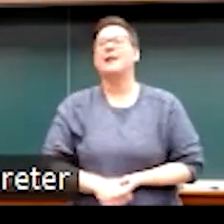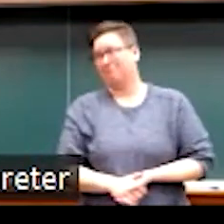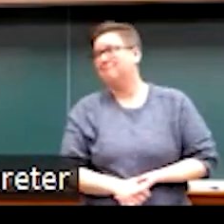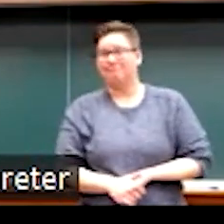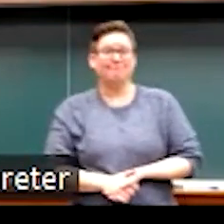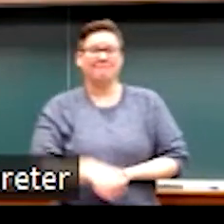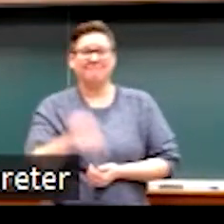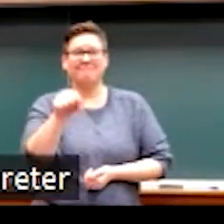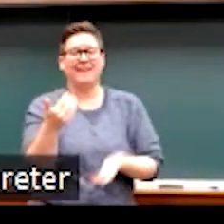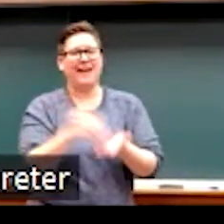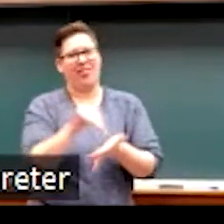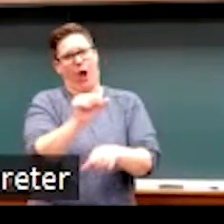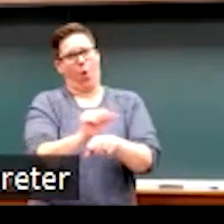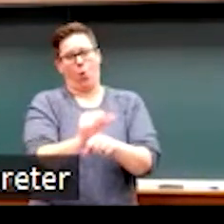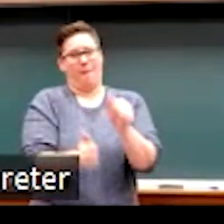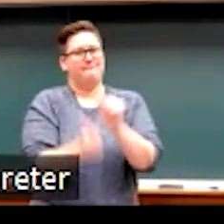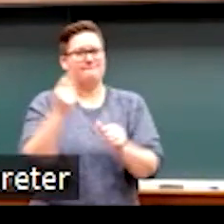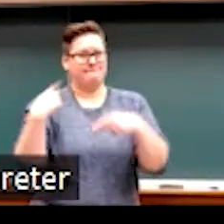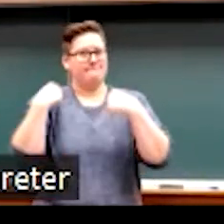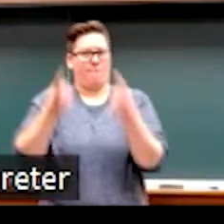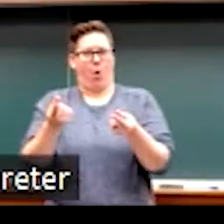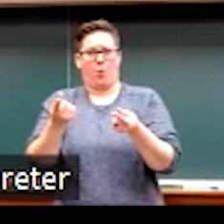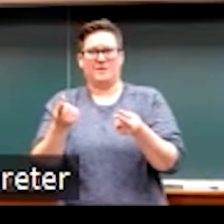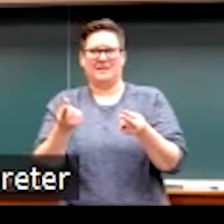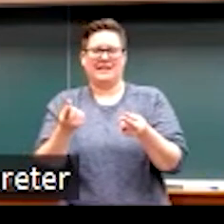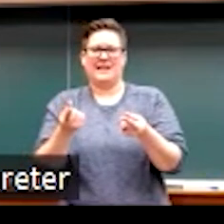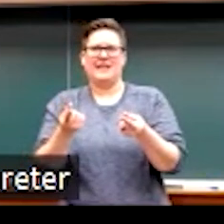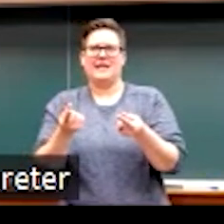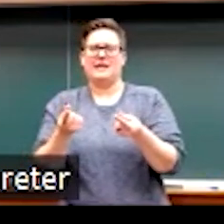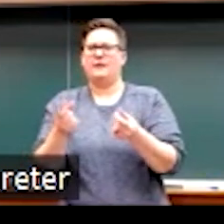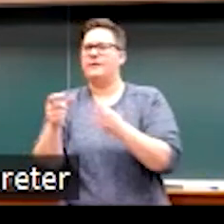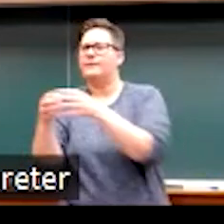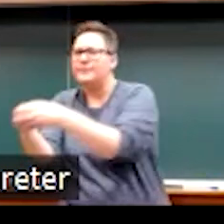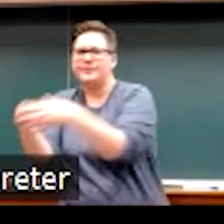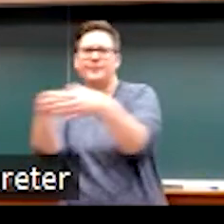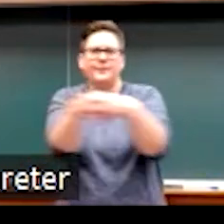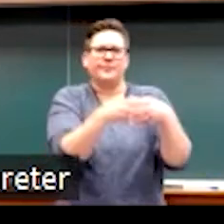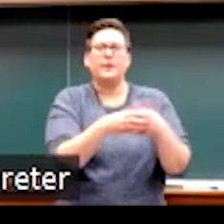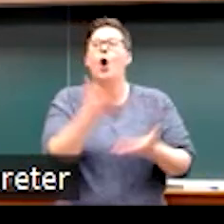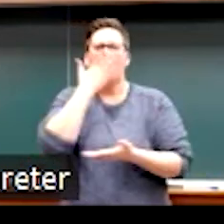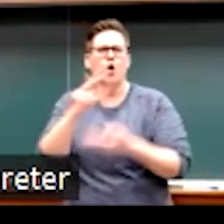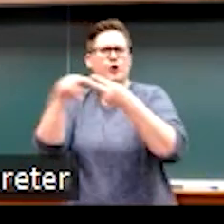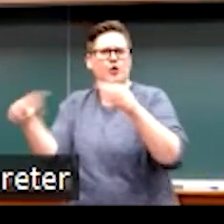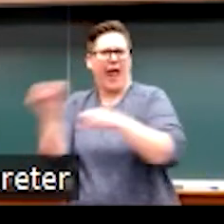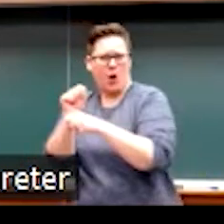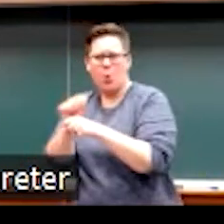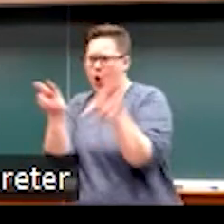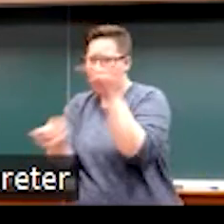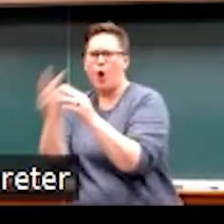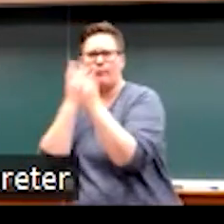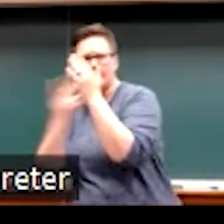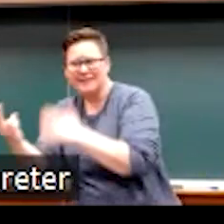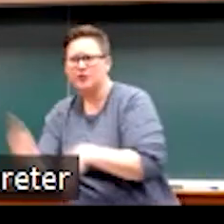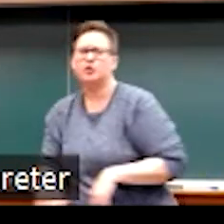work, again, has mostly been done in isolation, right? You have good genetic work looking at predictors